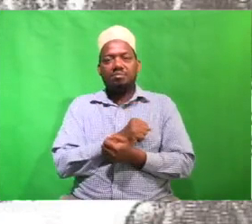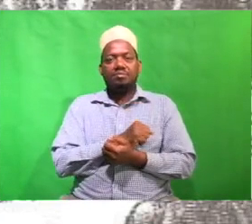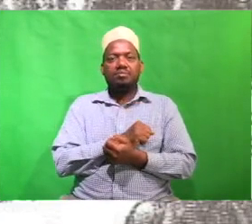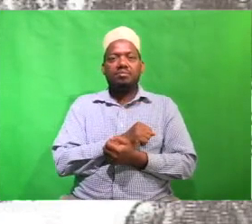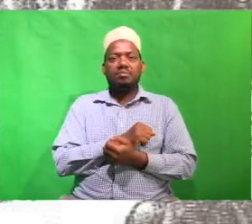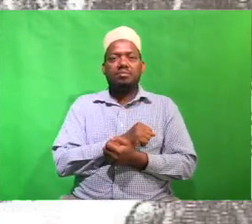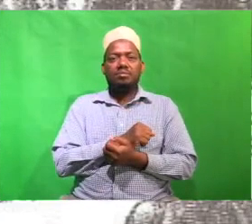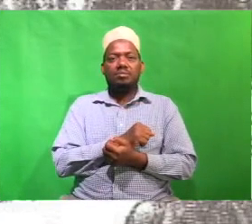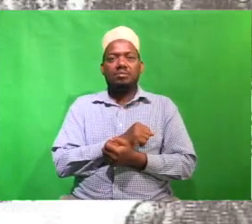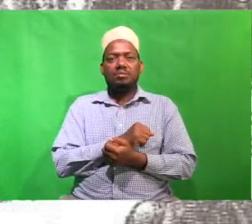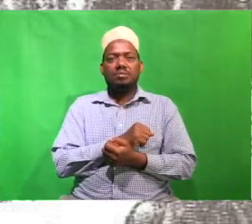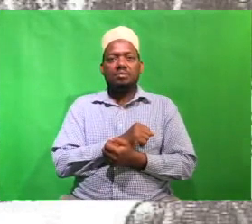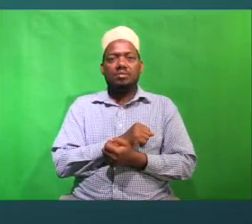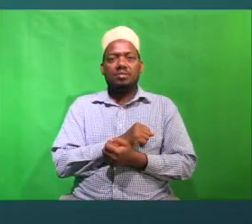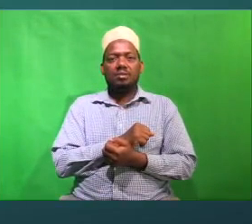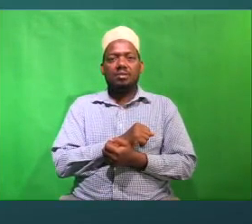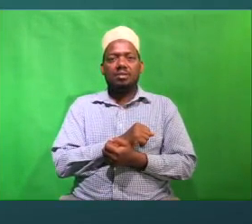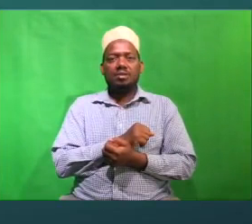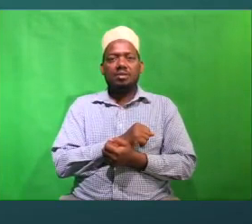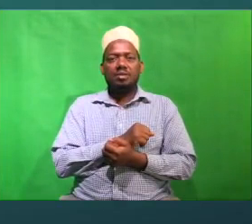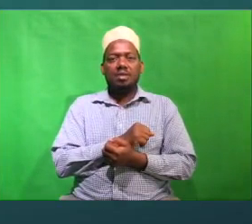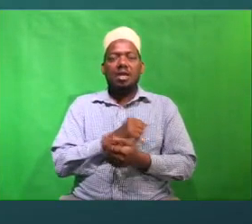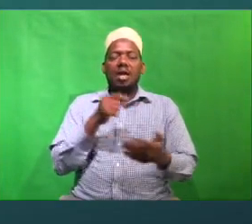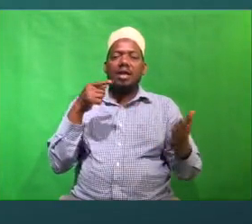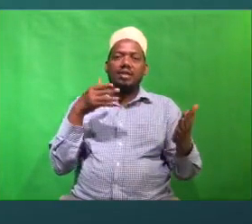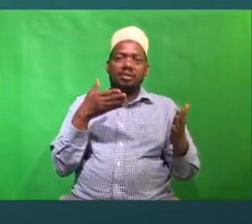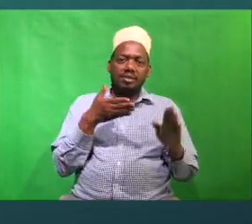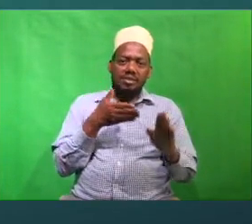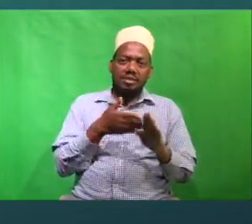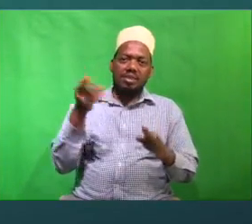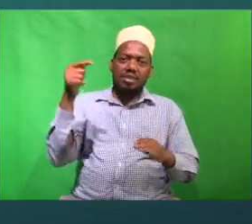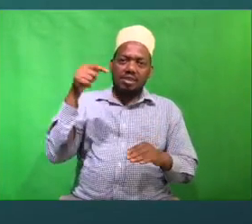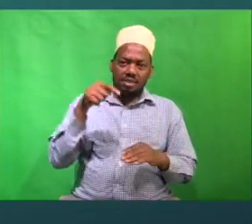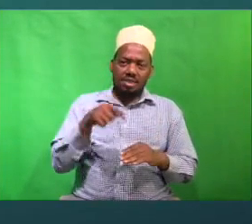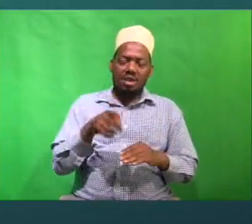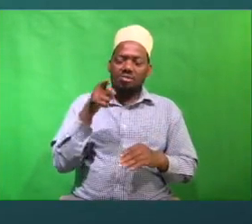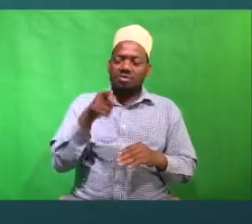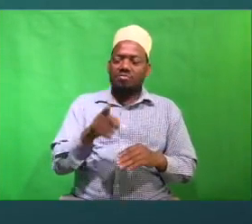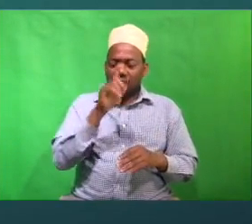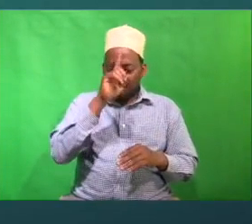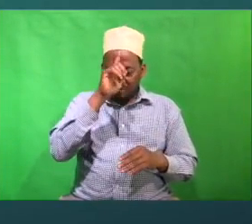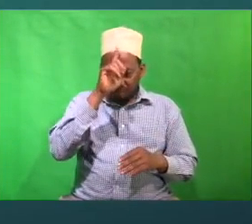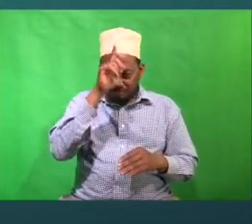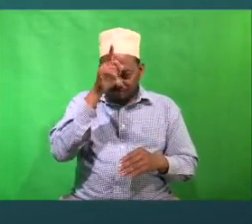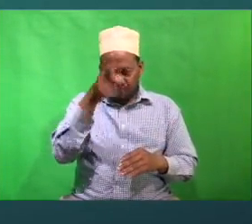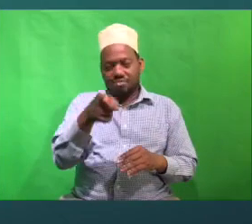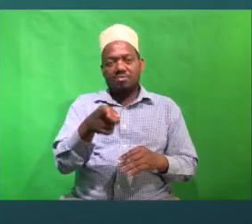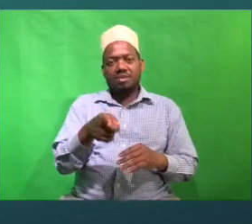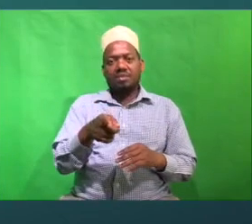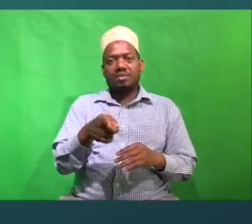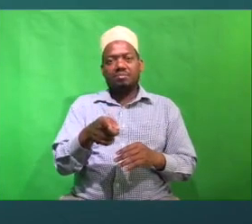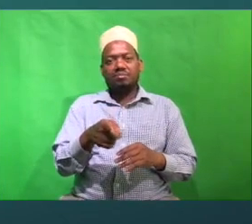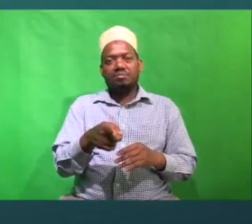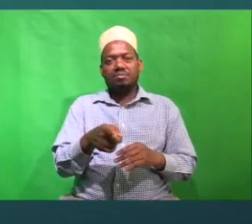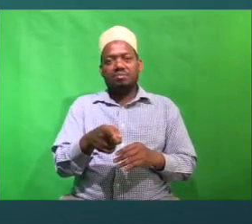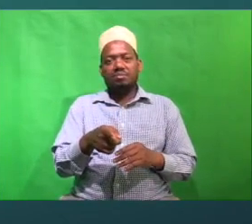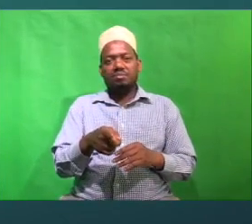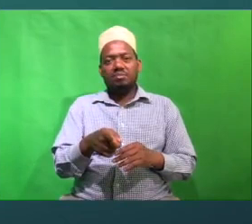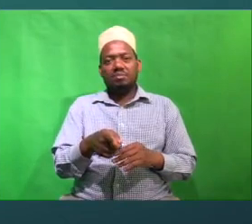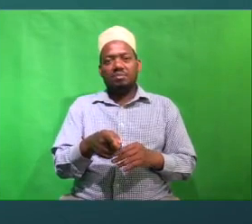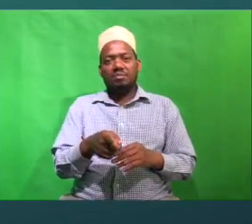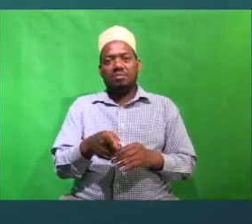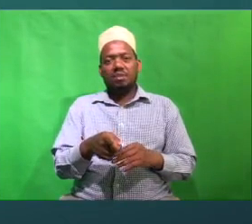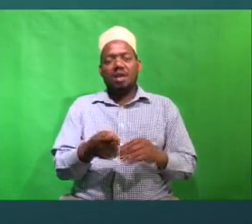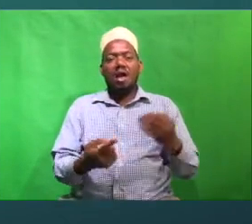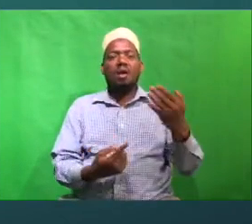dominant on that area. So still until now, that town is very famous because that town